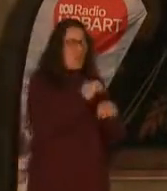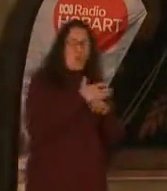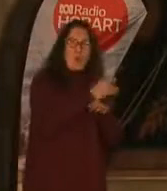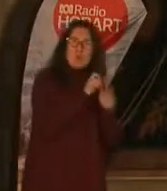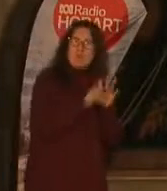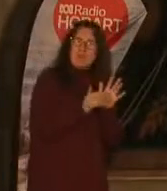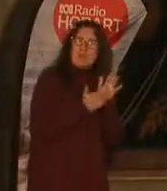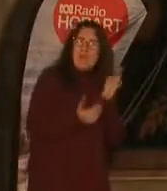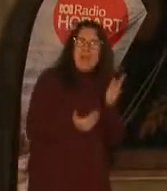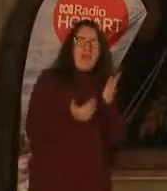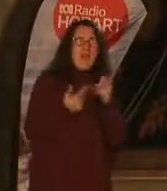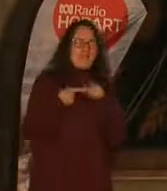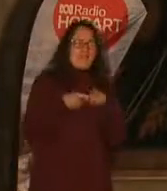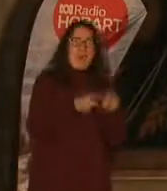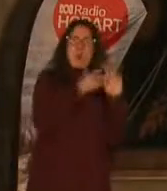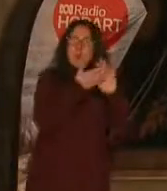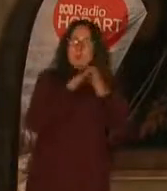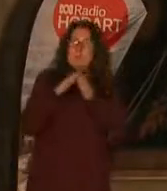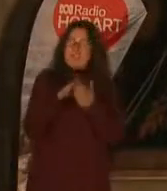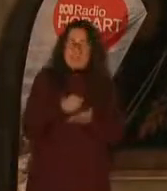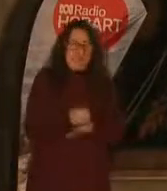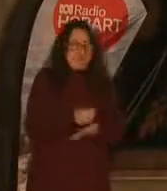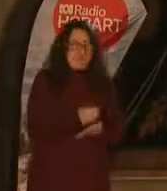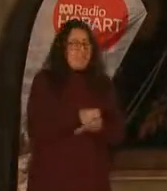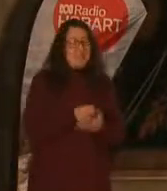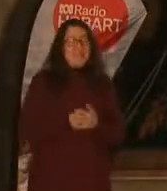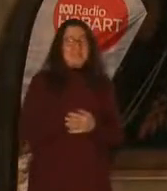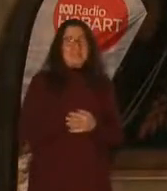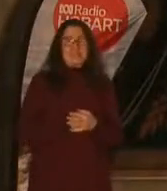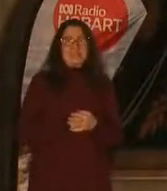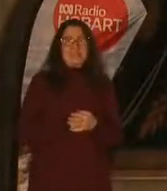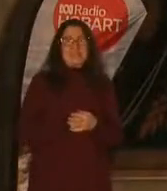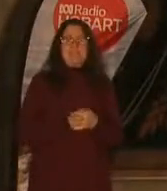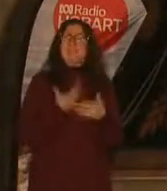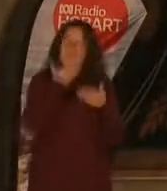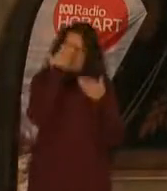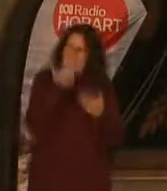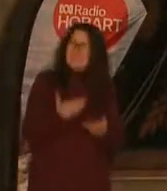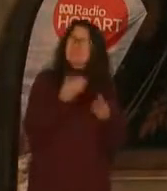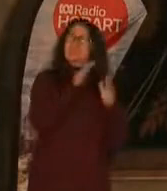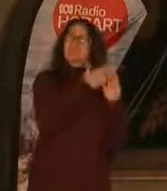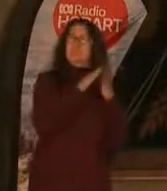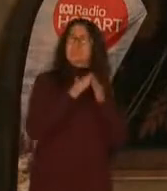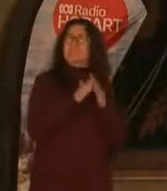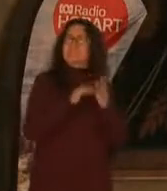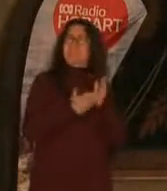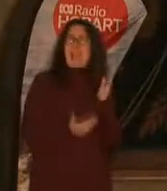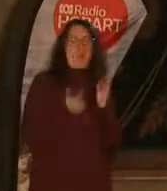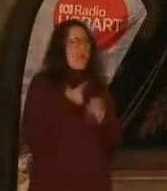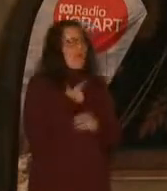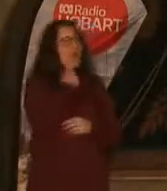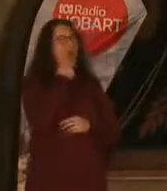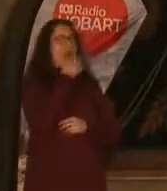from a community base and now moving into, you know, institutional, like, PhD study, have you